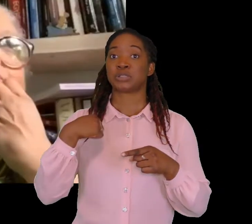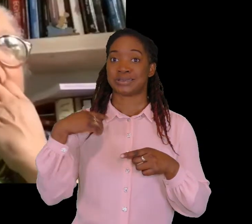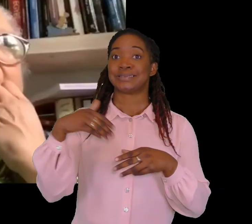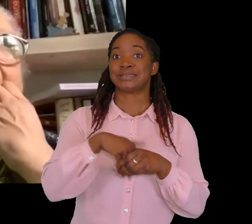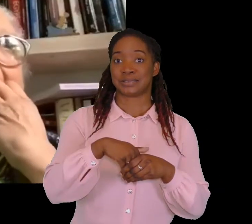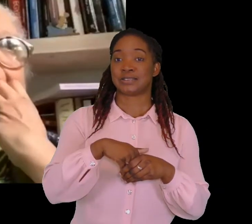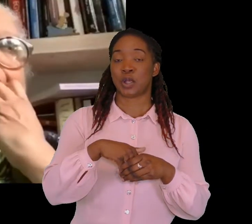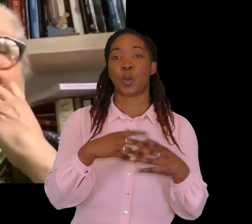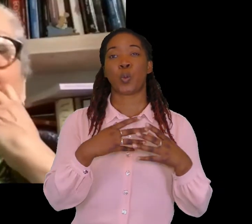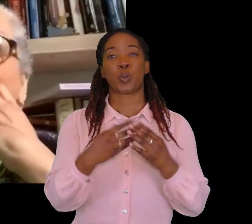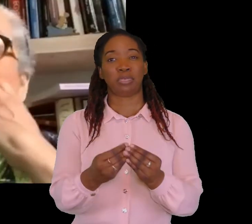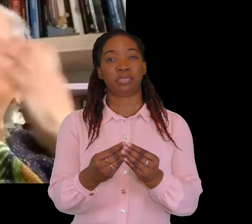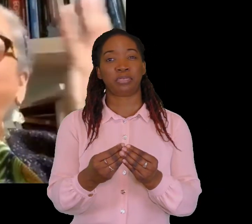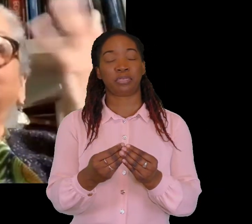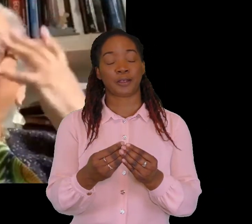with